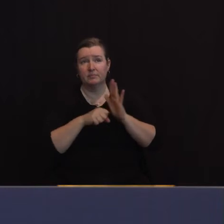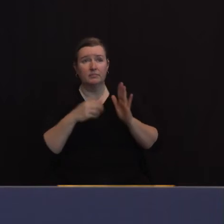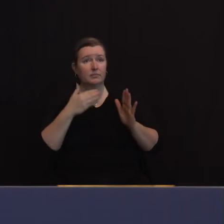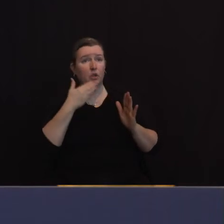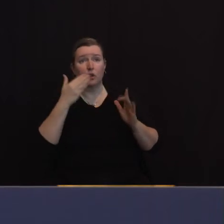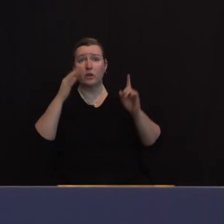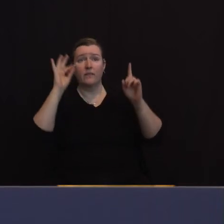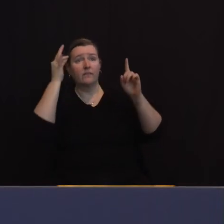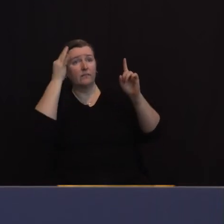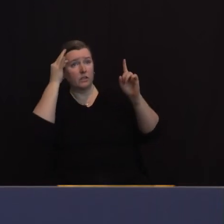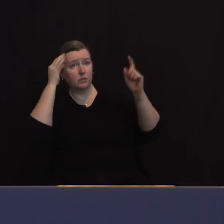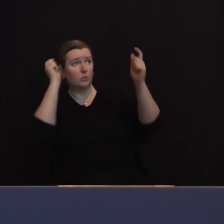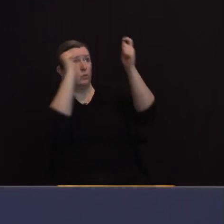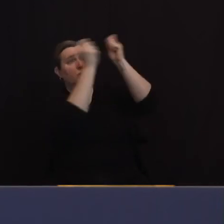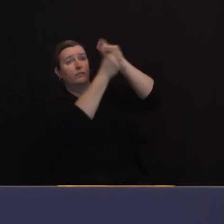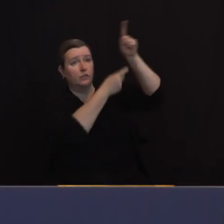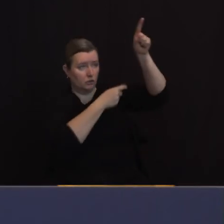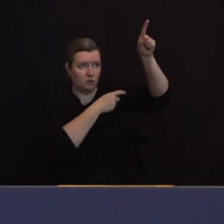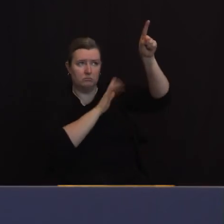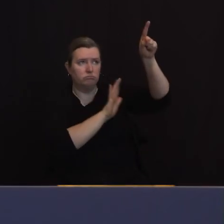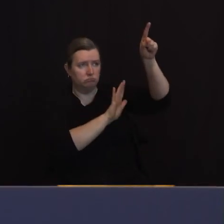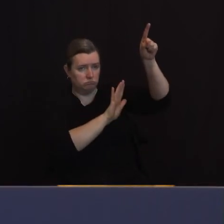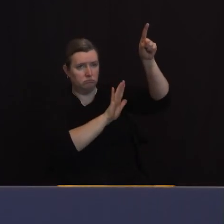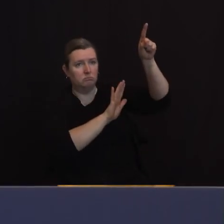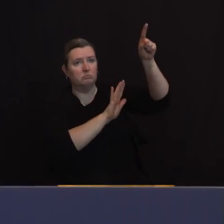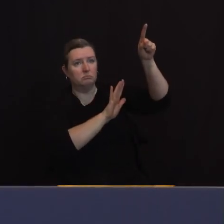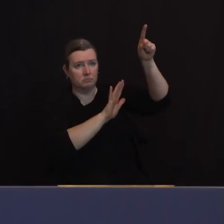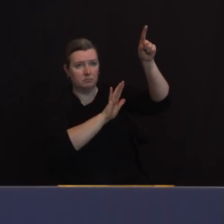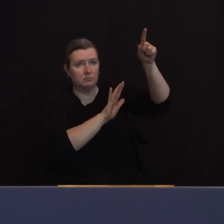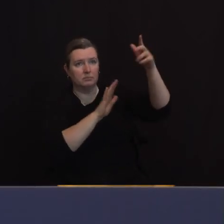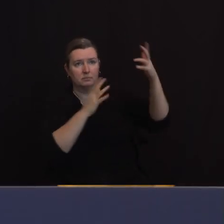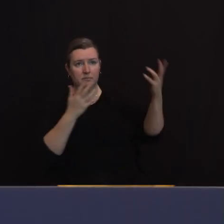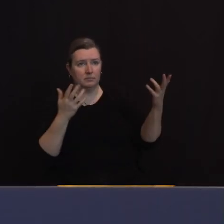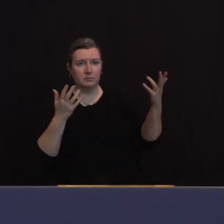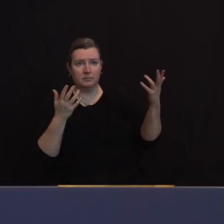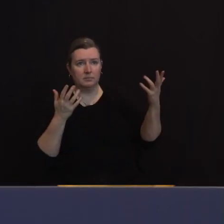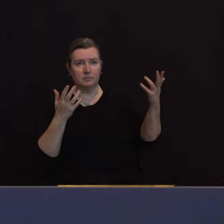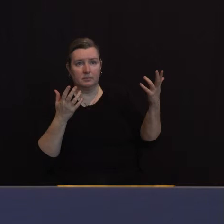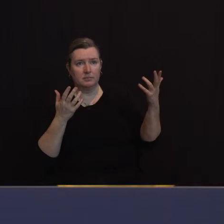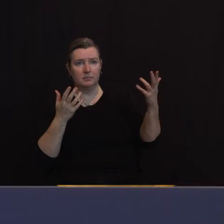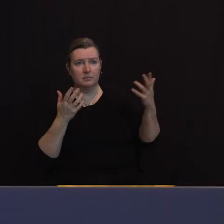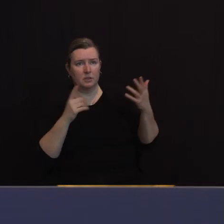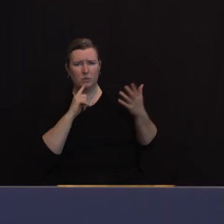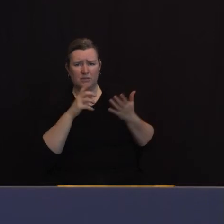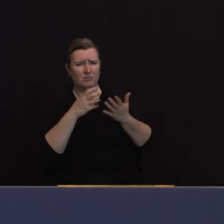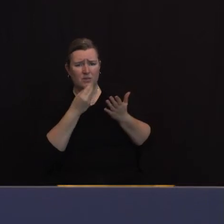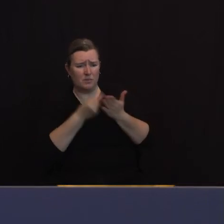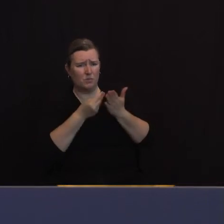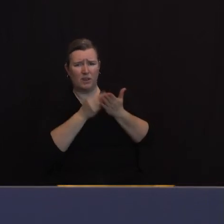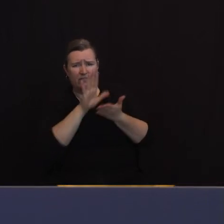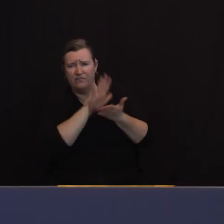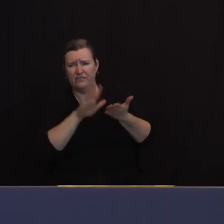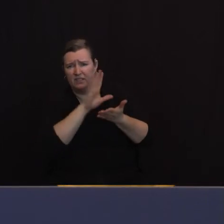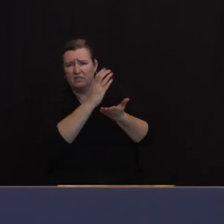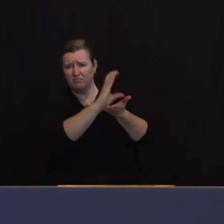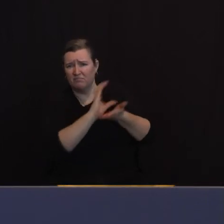system is at least to some extent throwing good money after bad. The feds need to boil